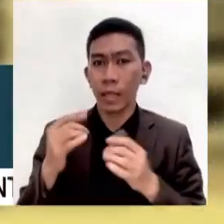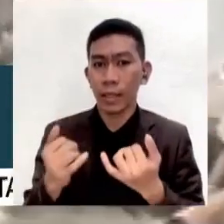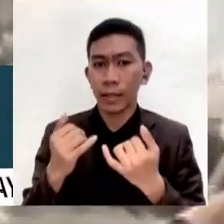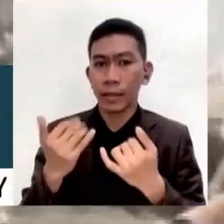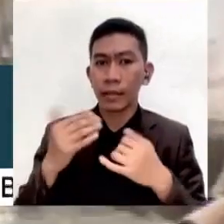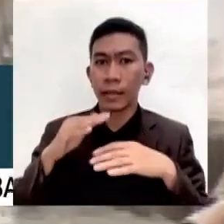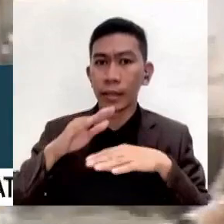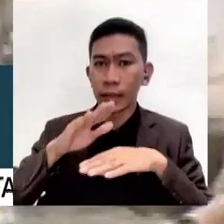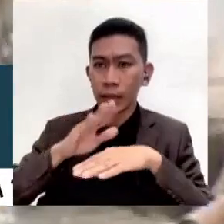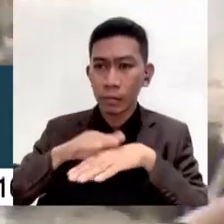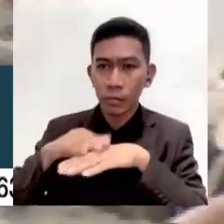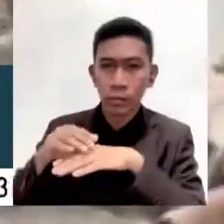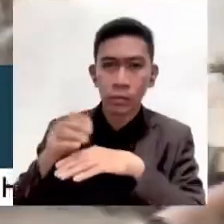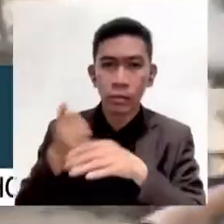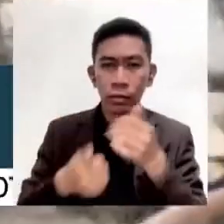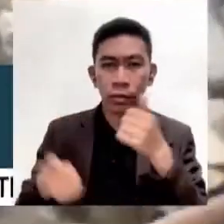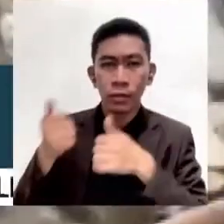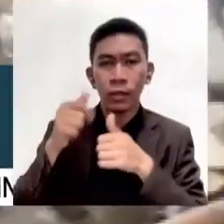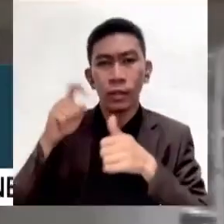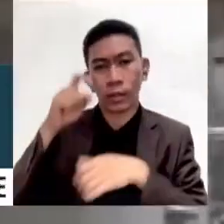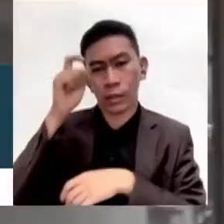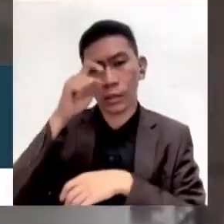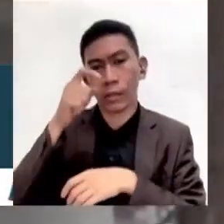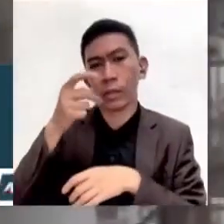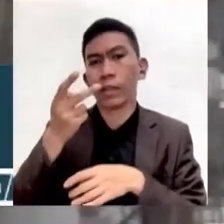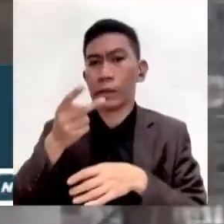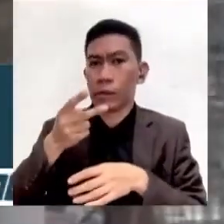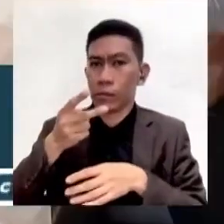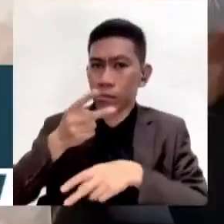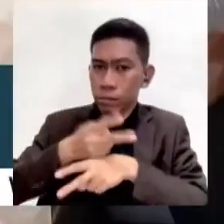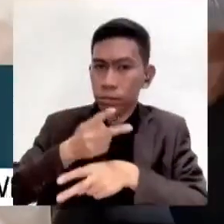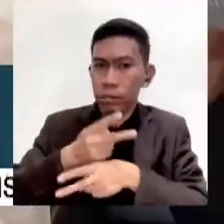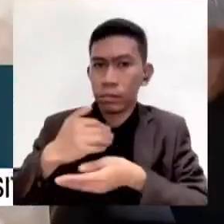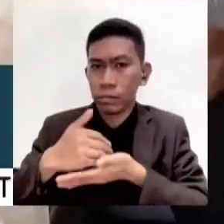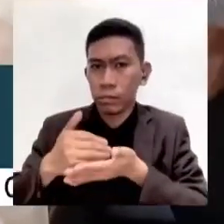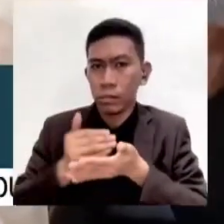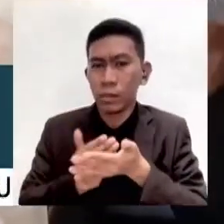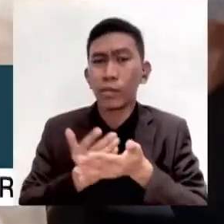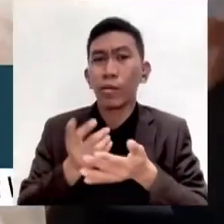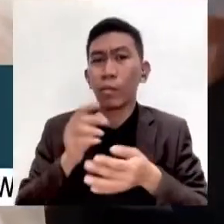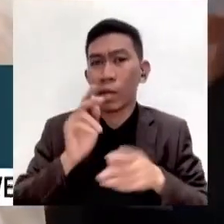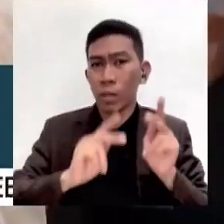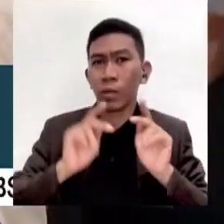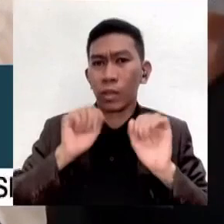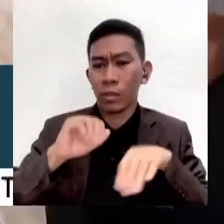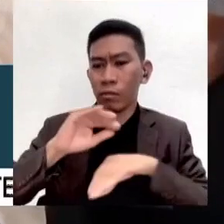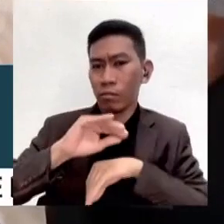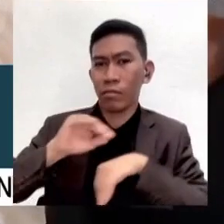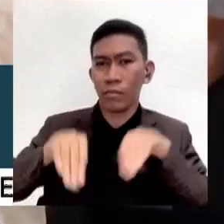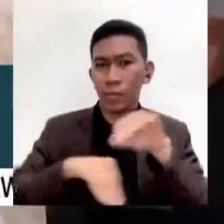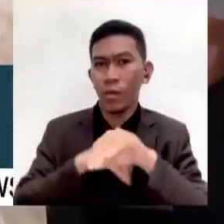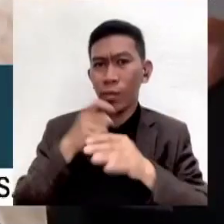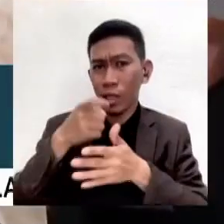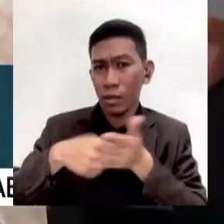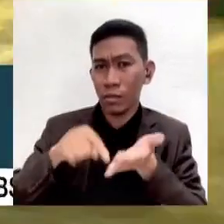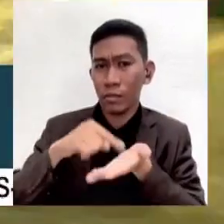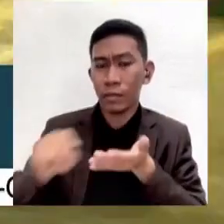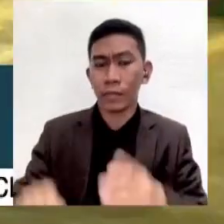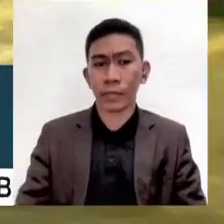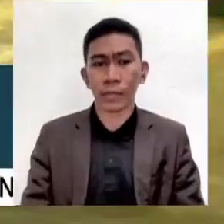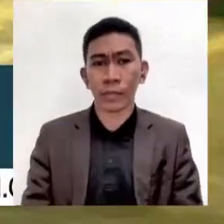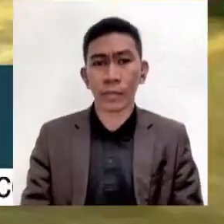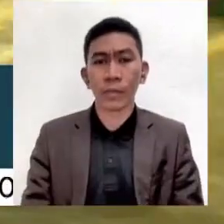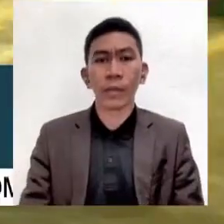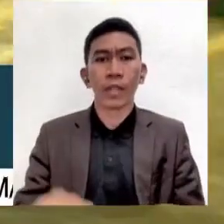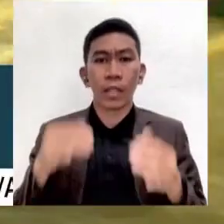judiciously to ensure that the public will enjoy the full rebate of their taxes. Implementation delay and illegal deviations inflict the